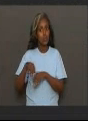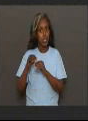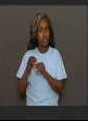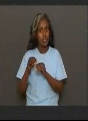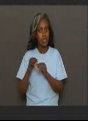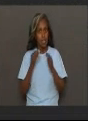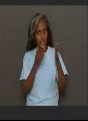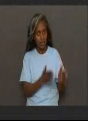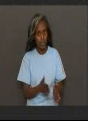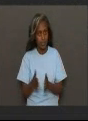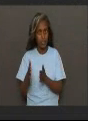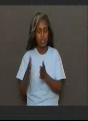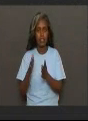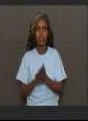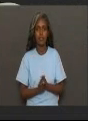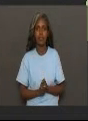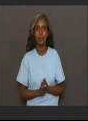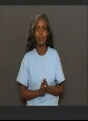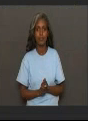Students, let's get ready.